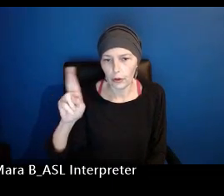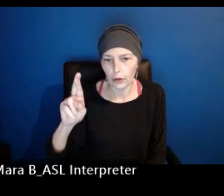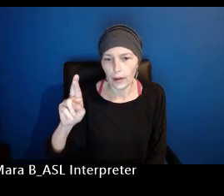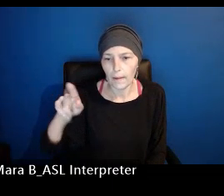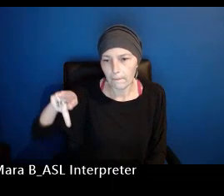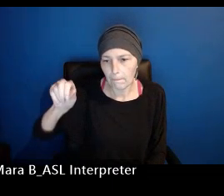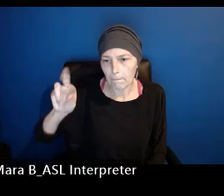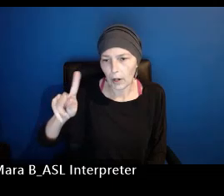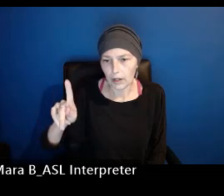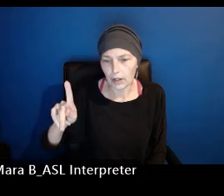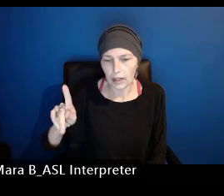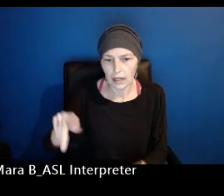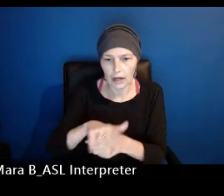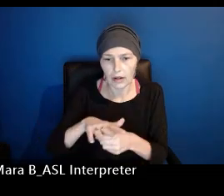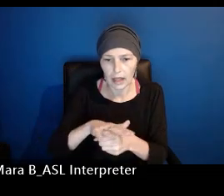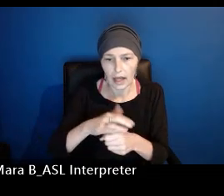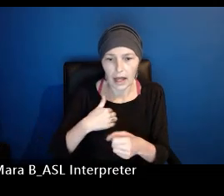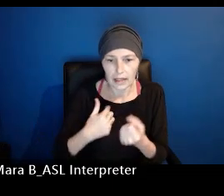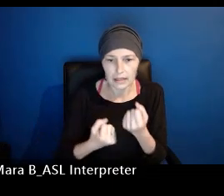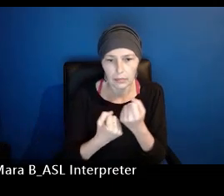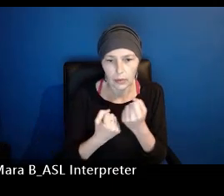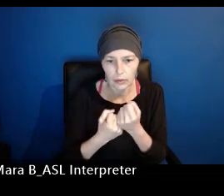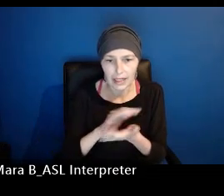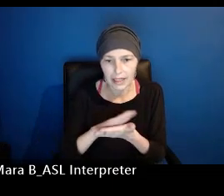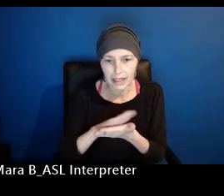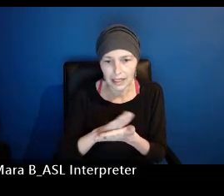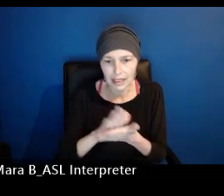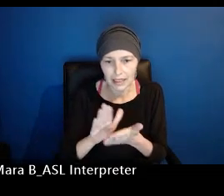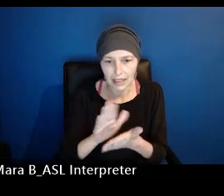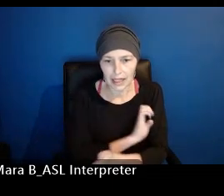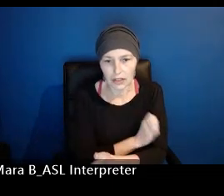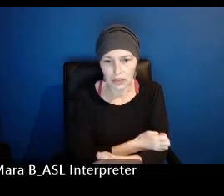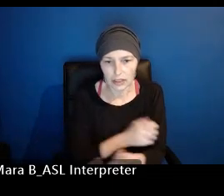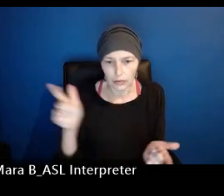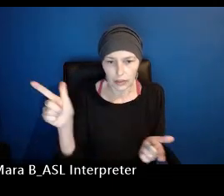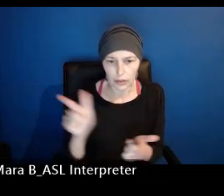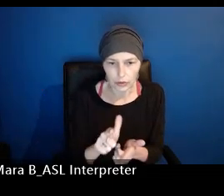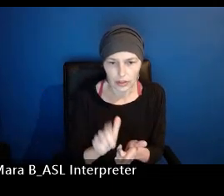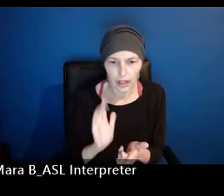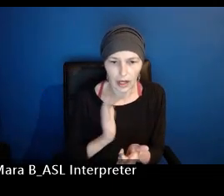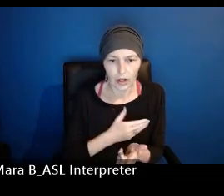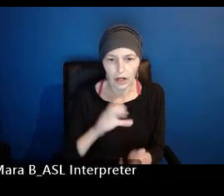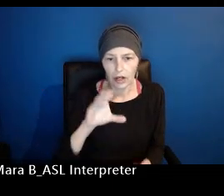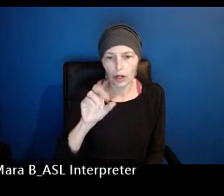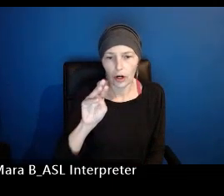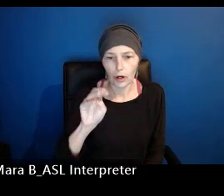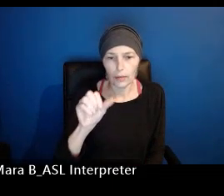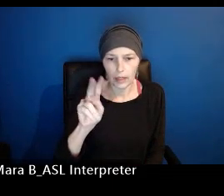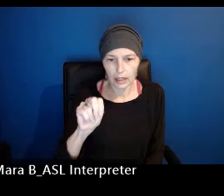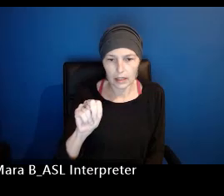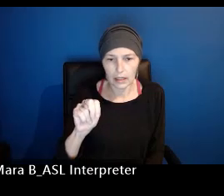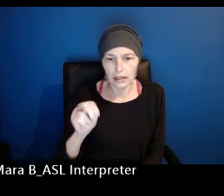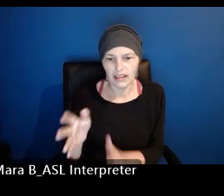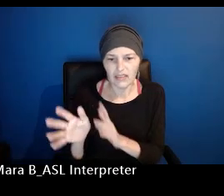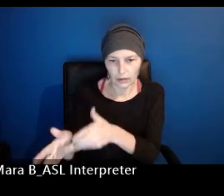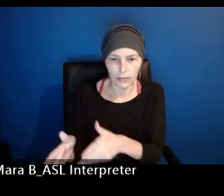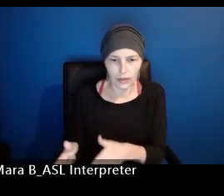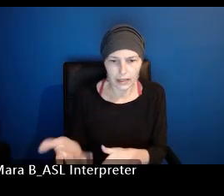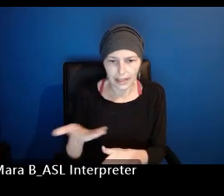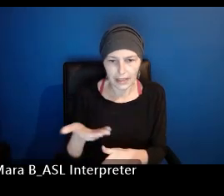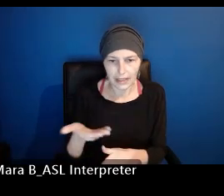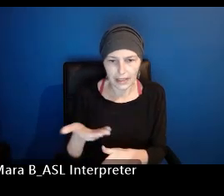am in full support of clean energy and reducing our carbon footprint in California. but I do not support electrification